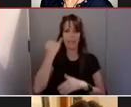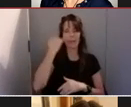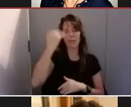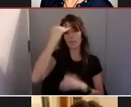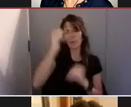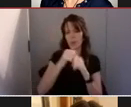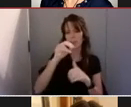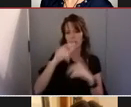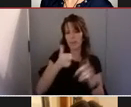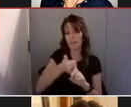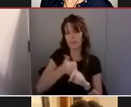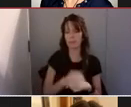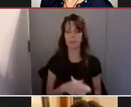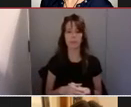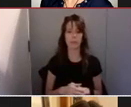union. Okay.